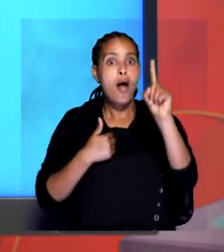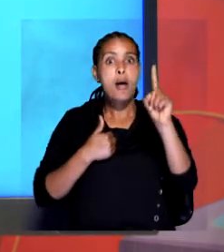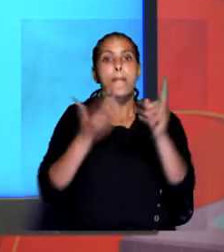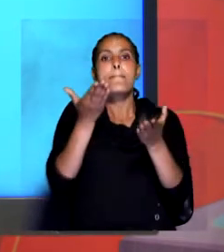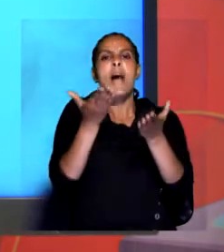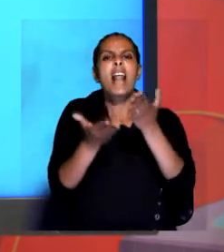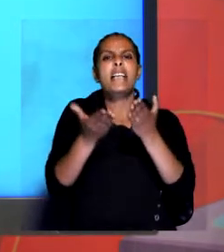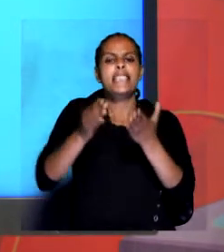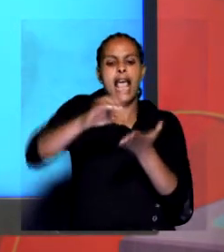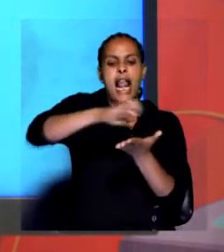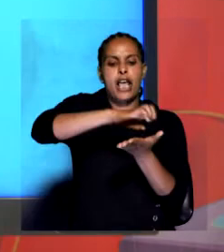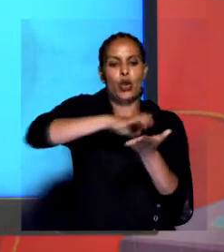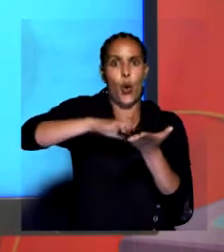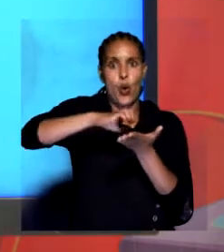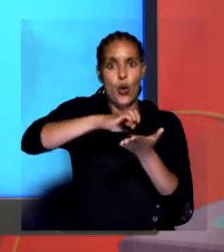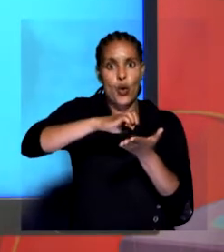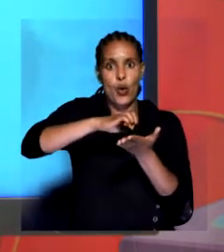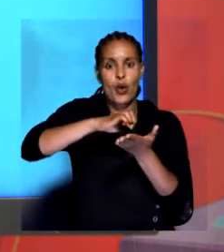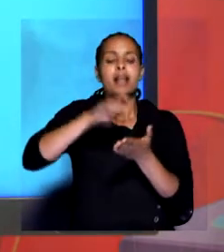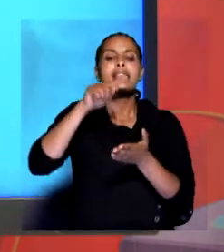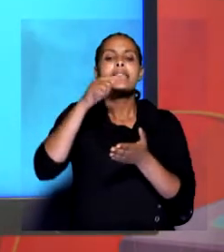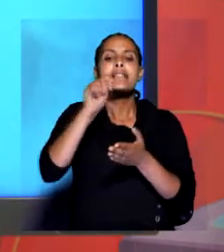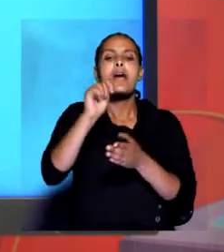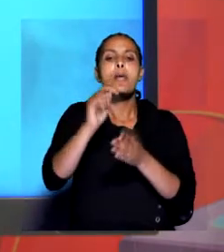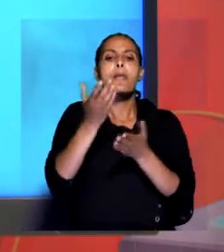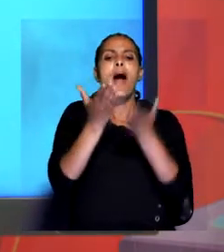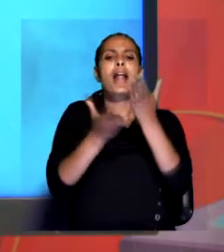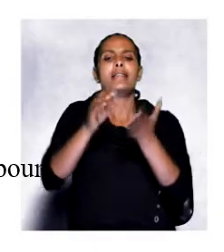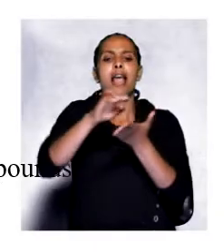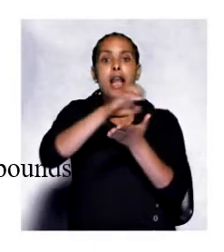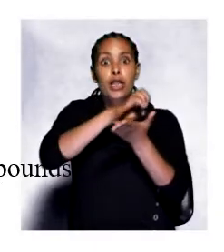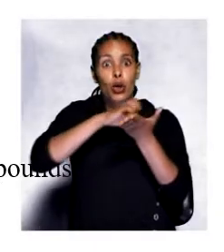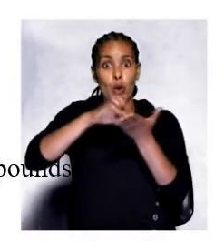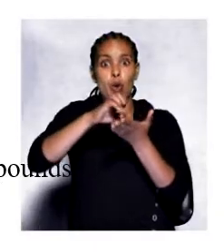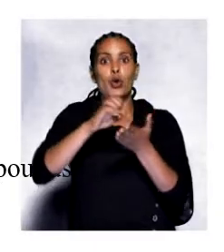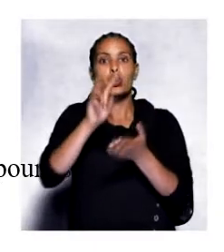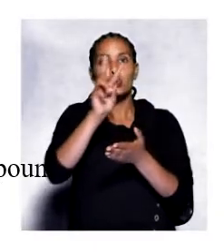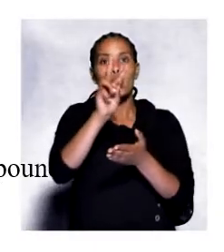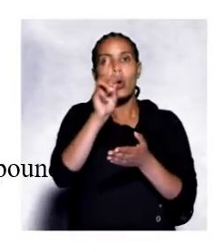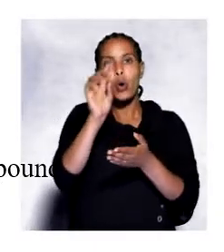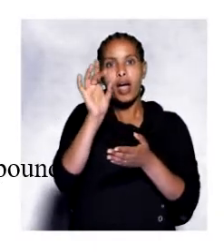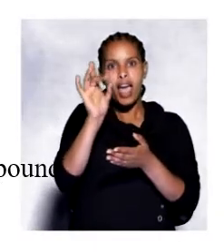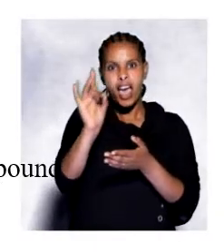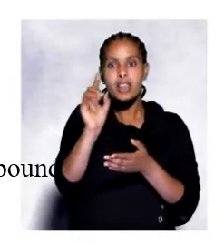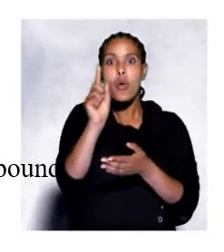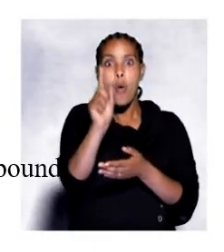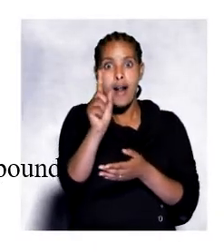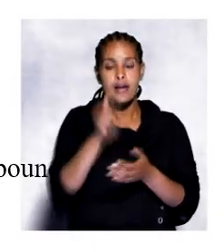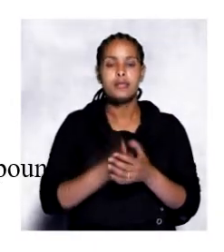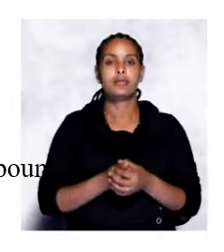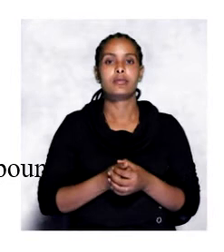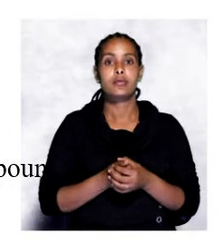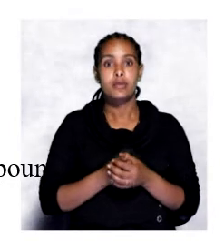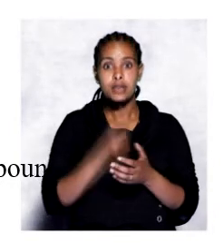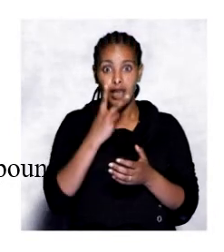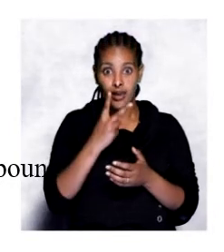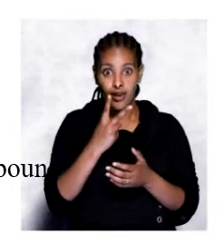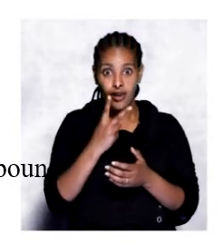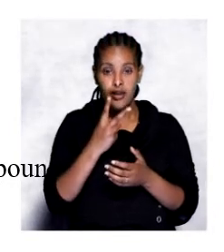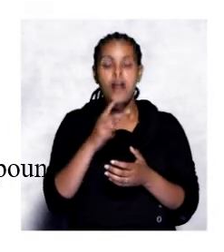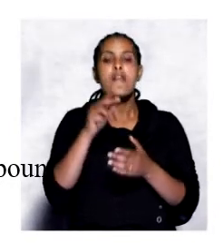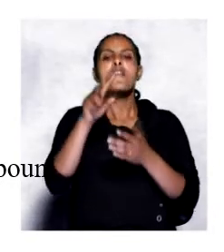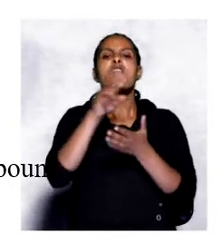valence electron. The valence electron, electronic configuration, 2, 8, 1. See, the